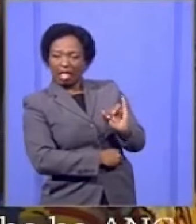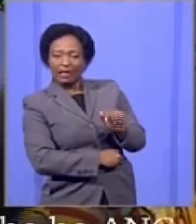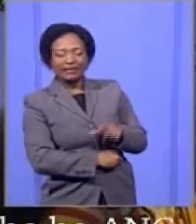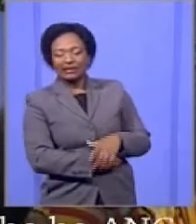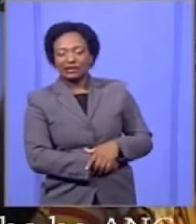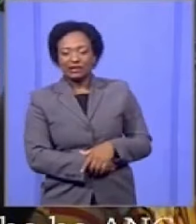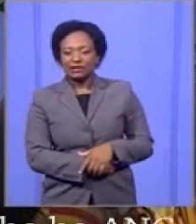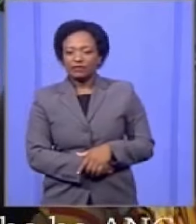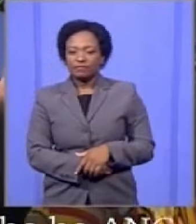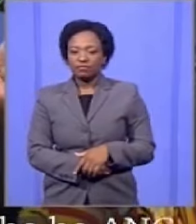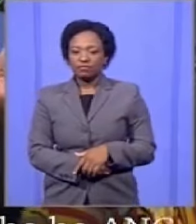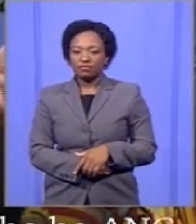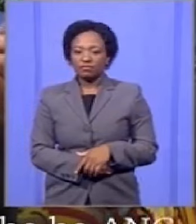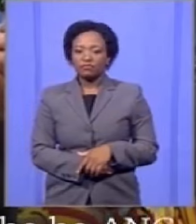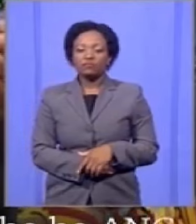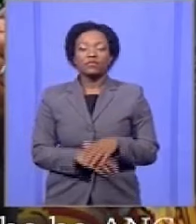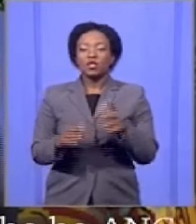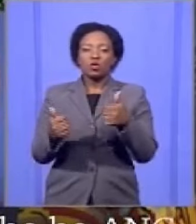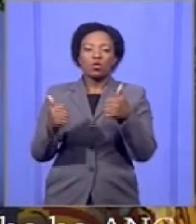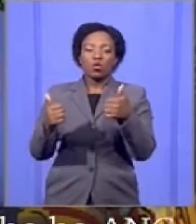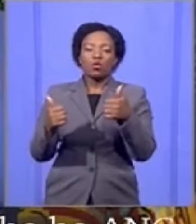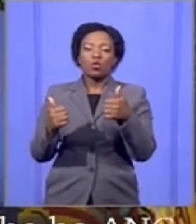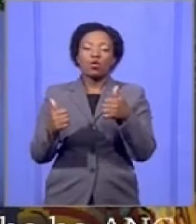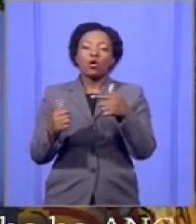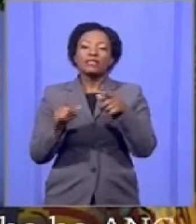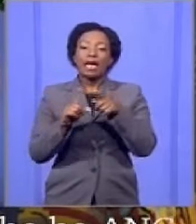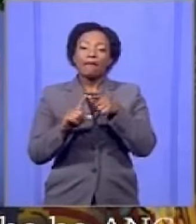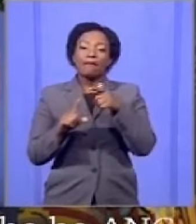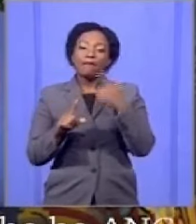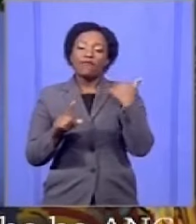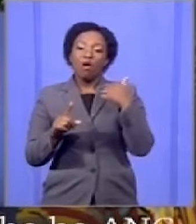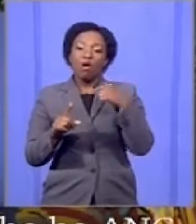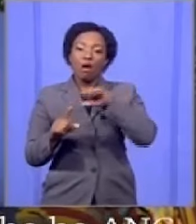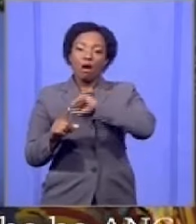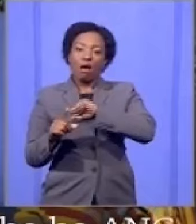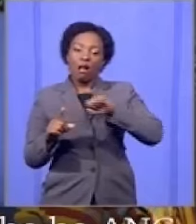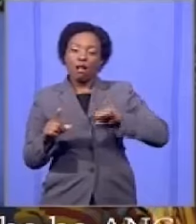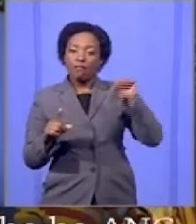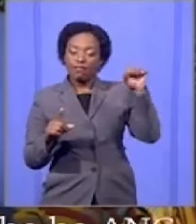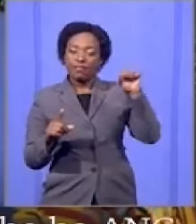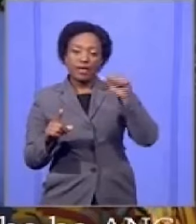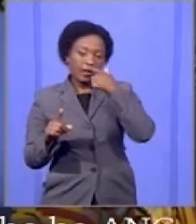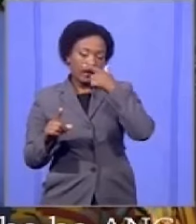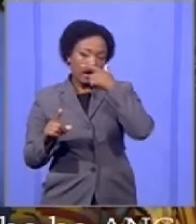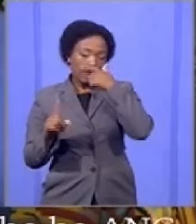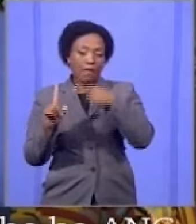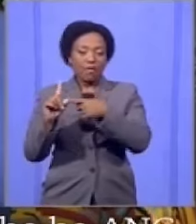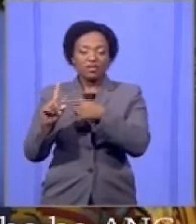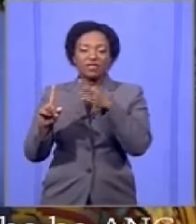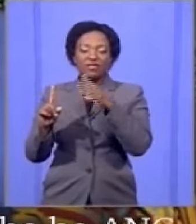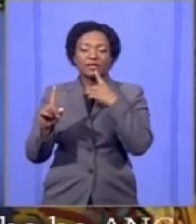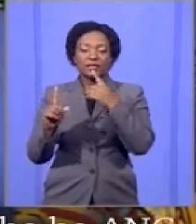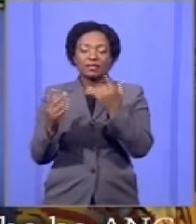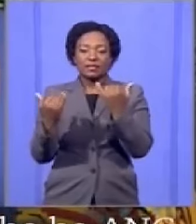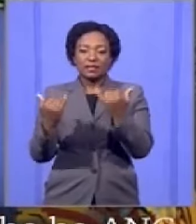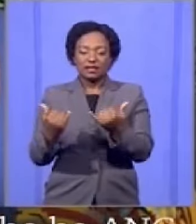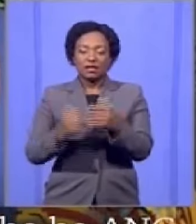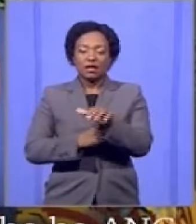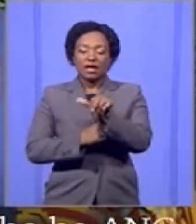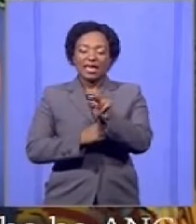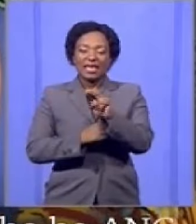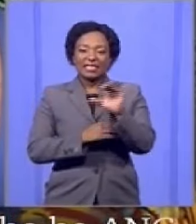as President Ramaphosa, Communist President Ramaphosa said, it's not good that there are people in this country who think that the ANC